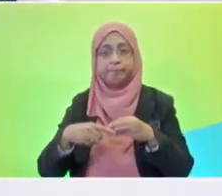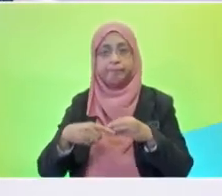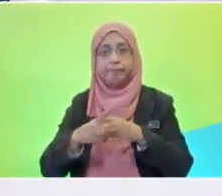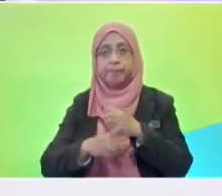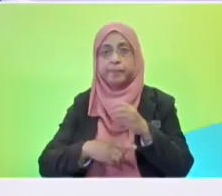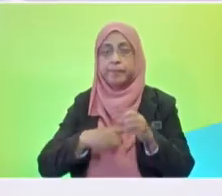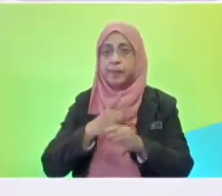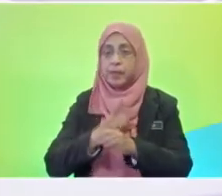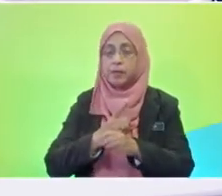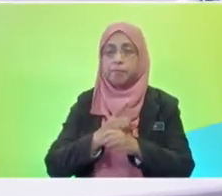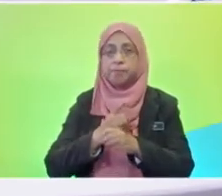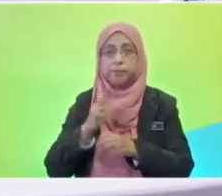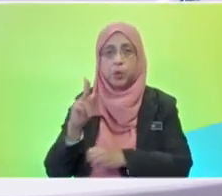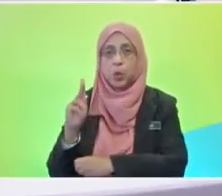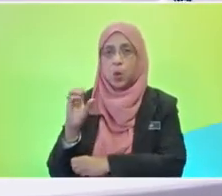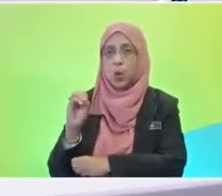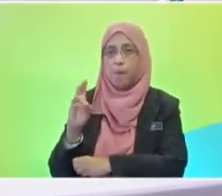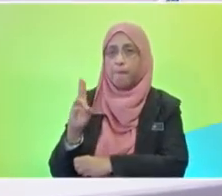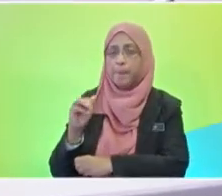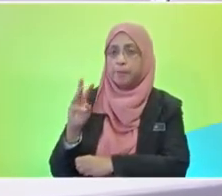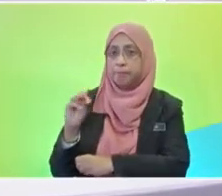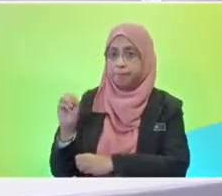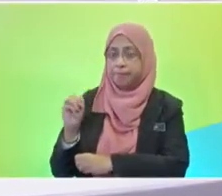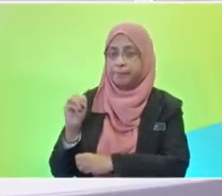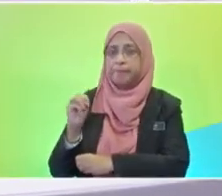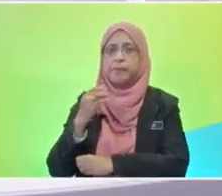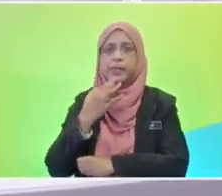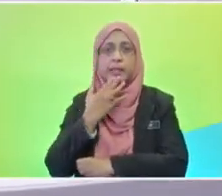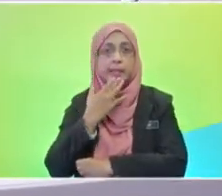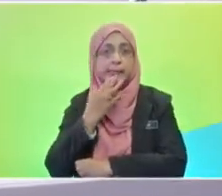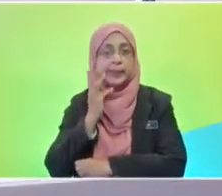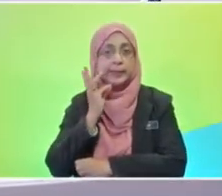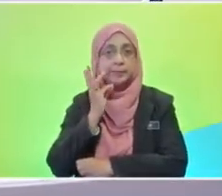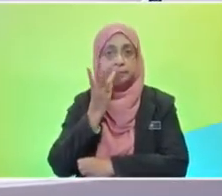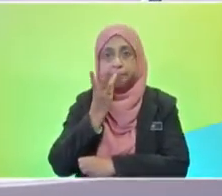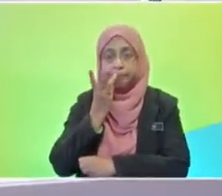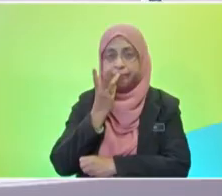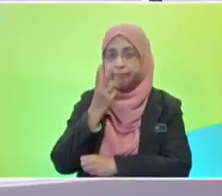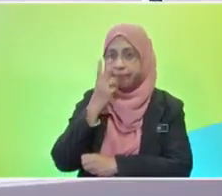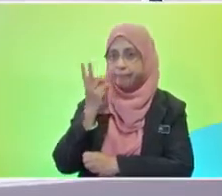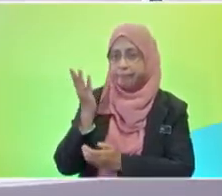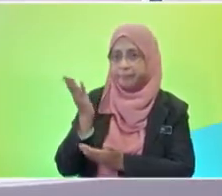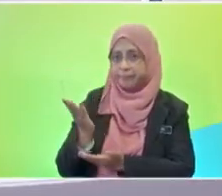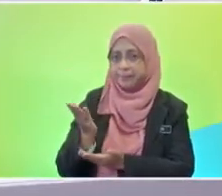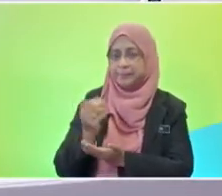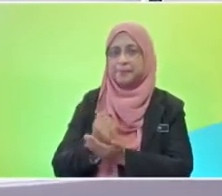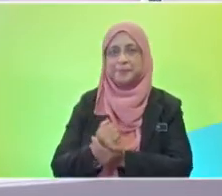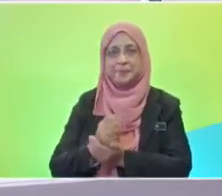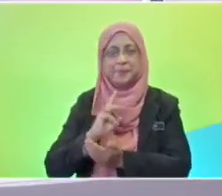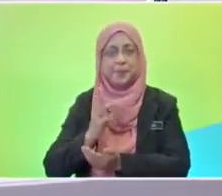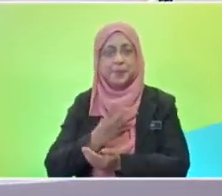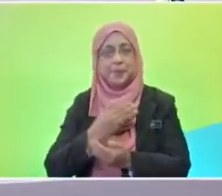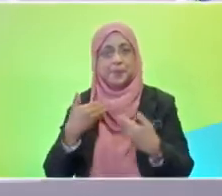here is made of colored rice. Colored rice. Yes. Okay, let's take a look at the colors that we have today, teacher. Sure, sure. So we